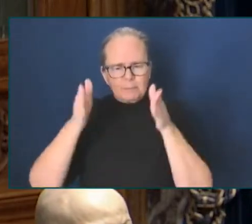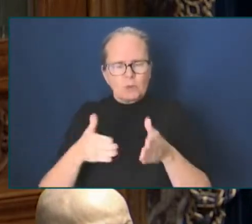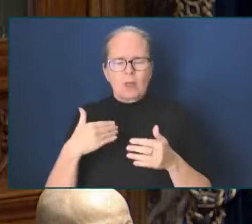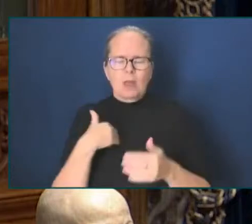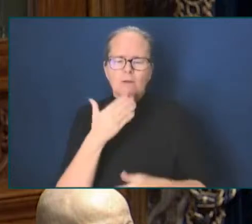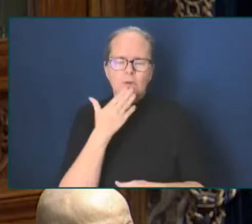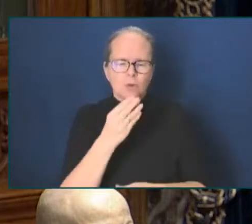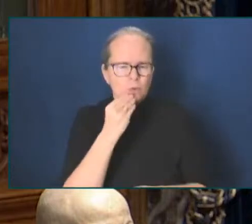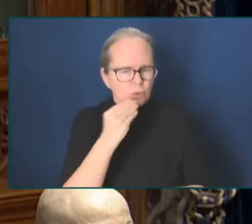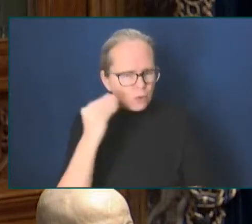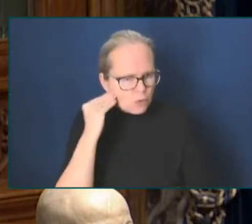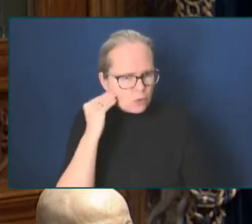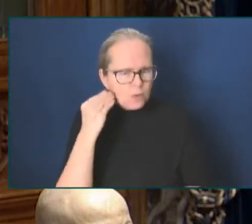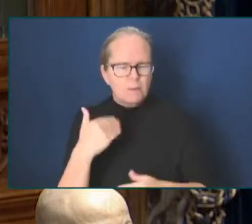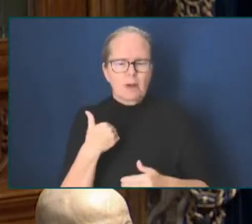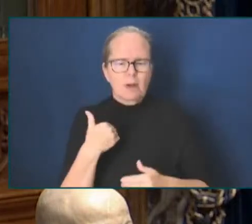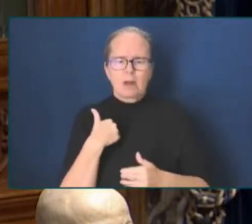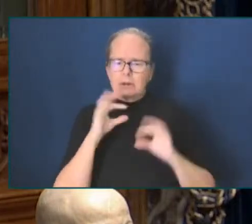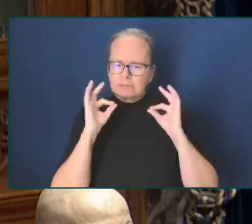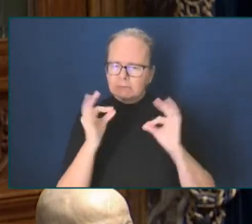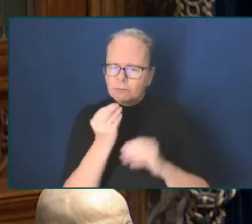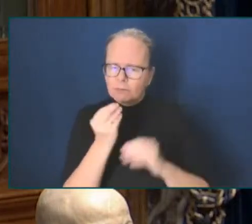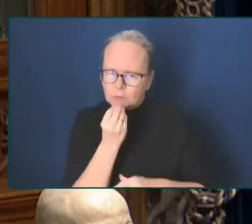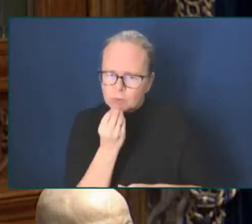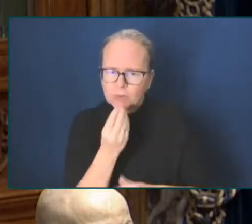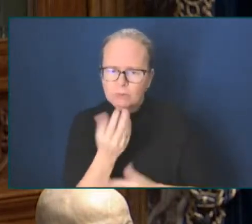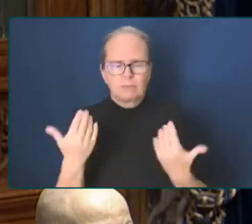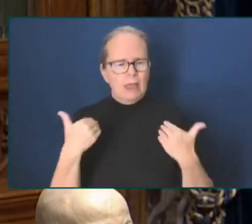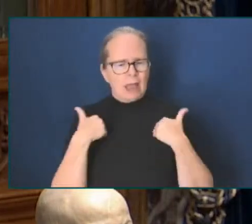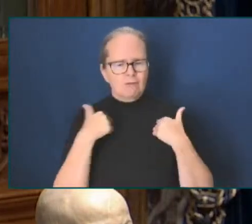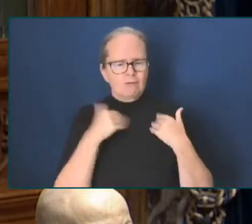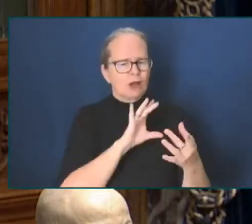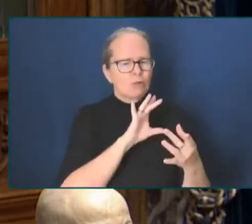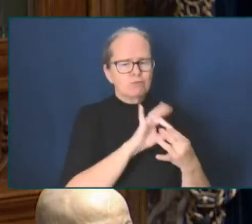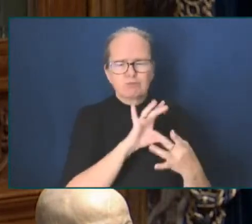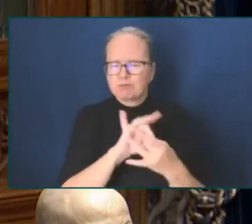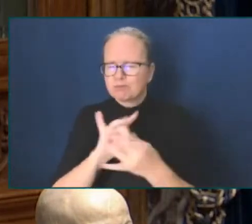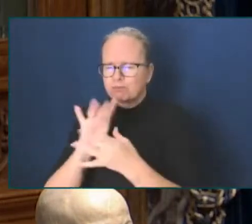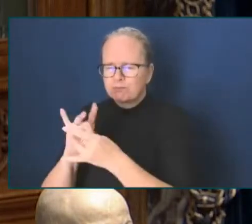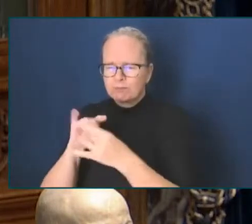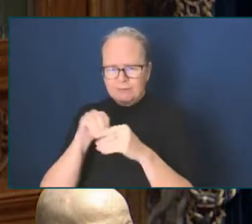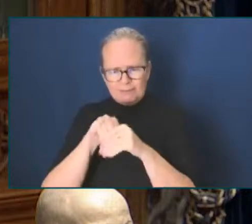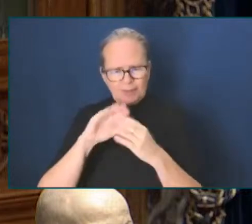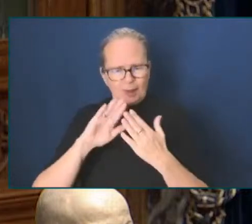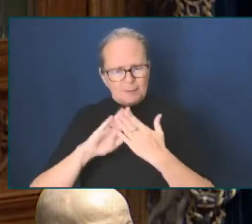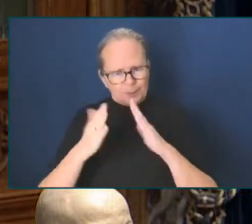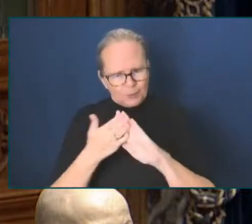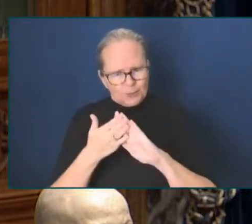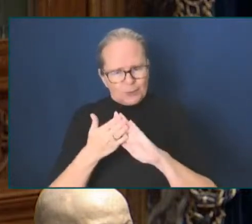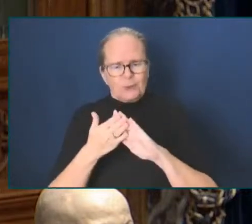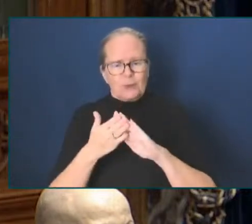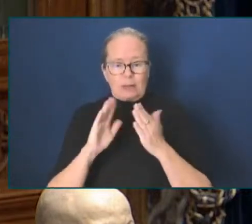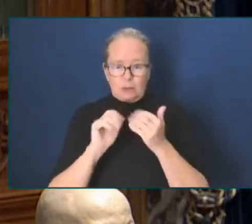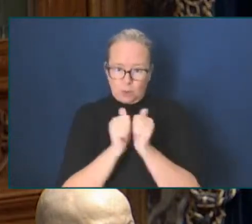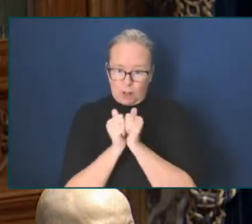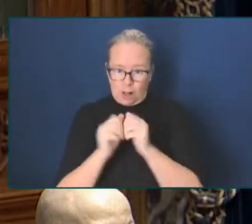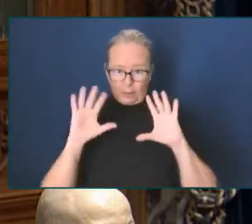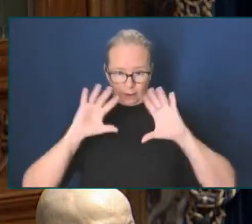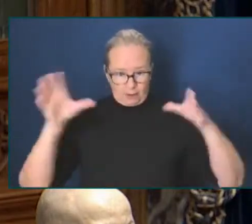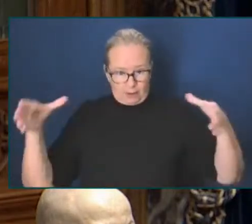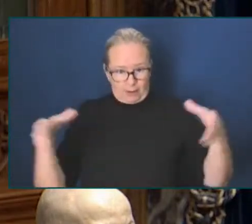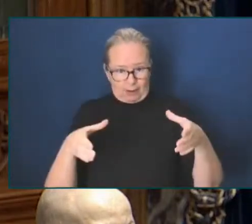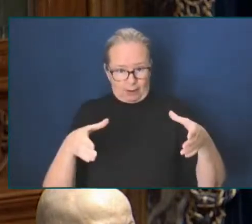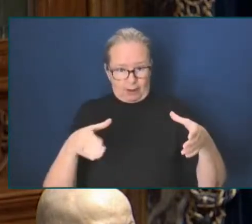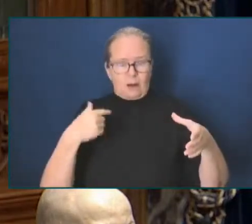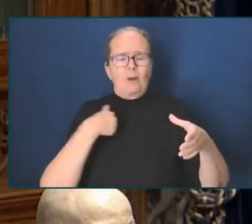communities. We have so much collective agency, but we get trapped in stories that are rooted in separation rather